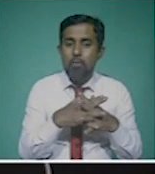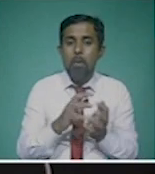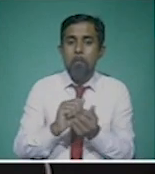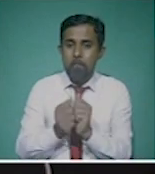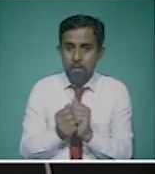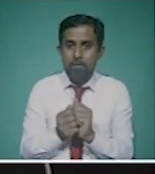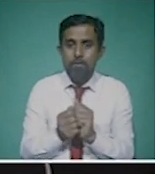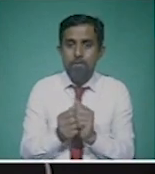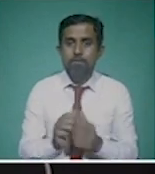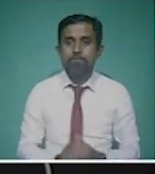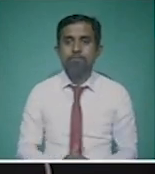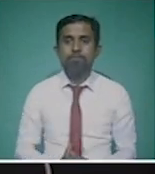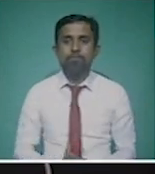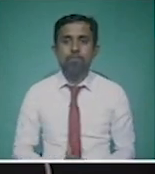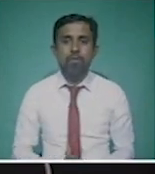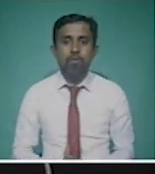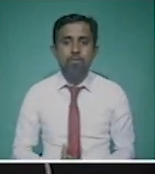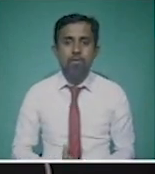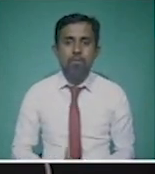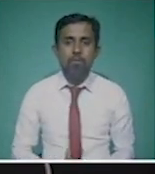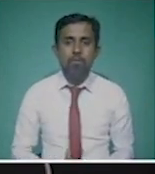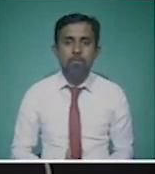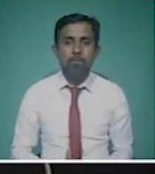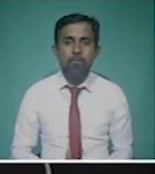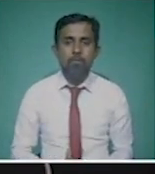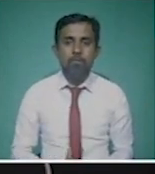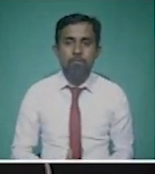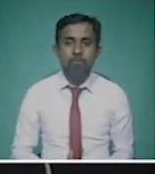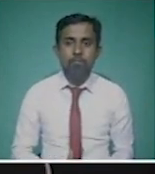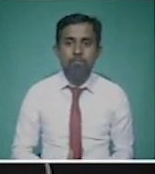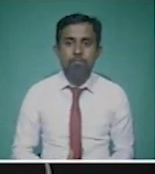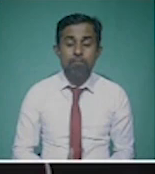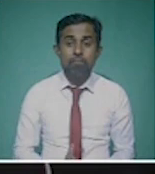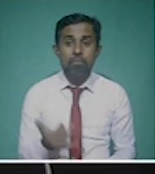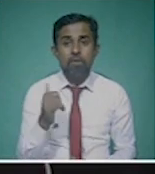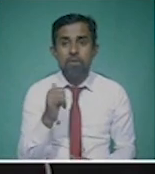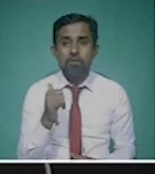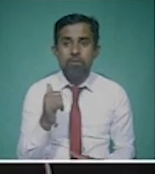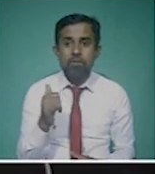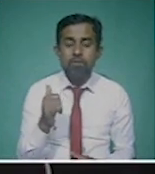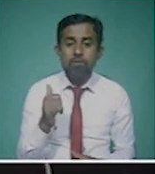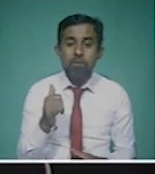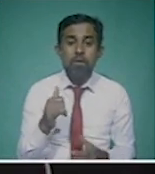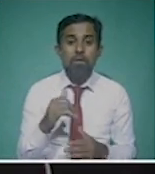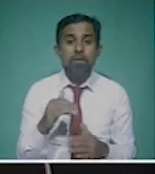have failed to honour their undertakings under agreements, either written or